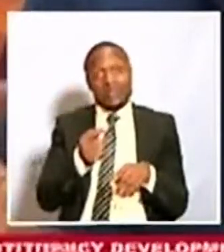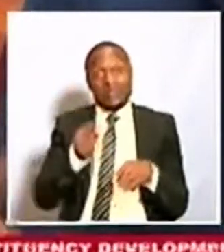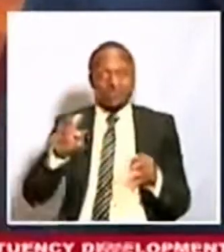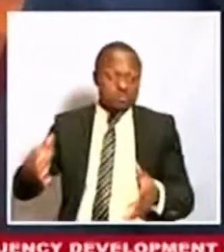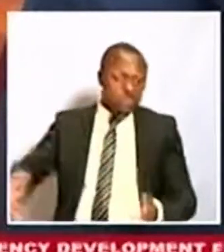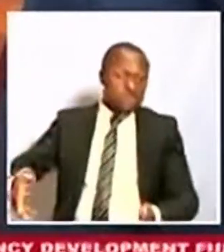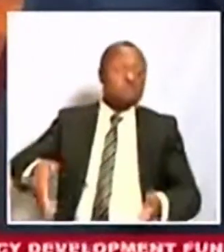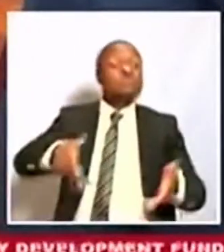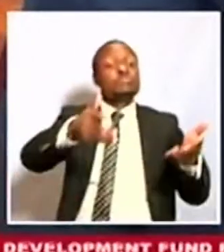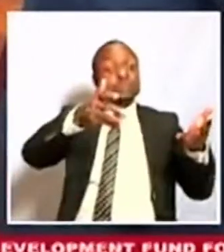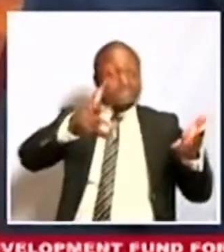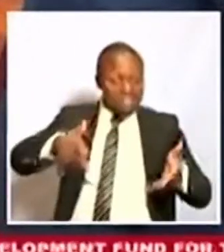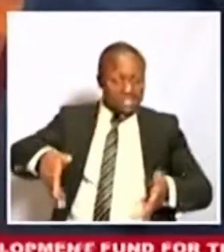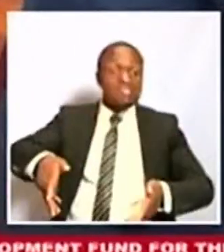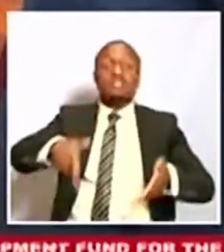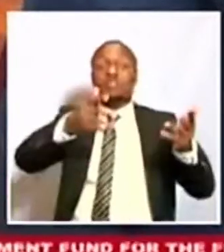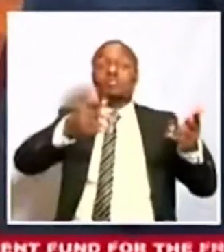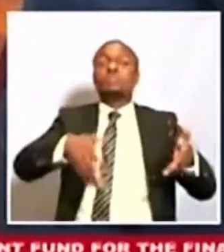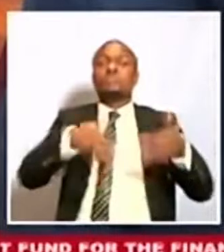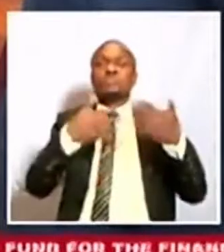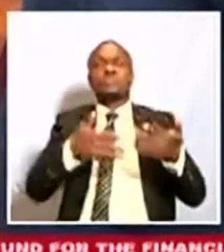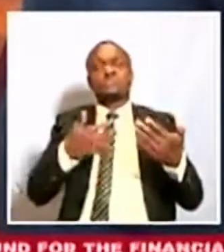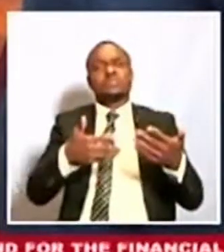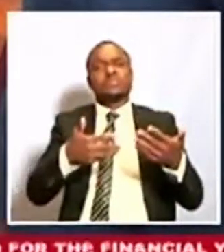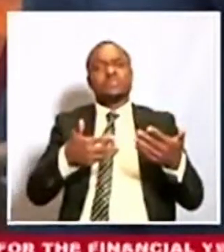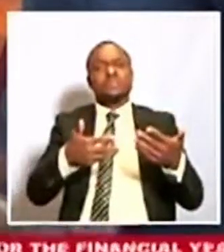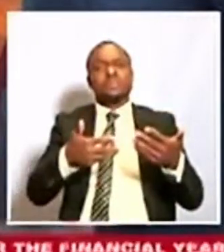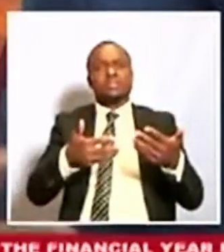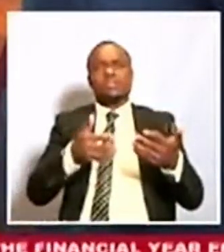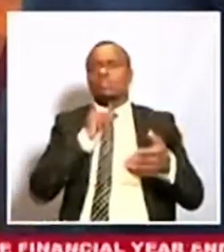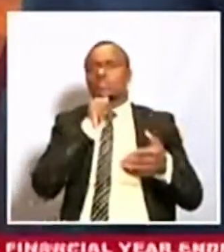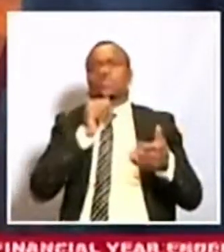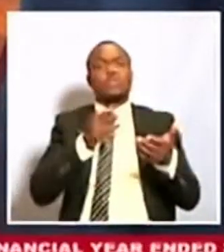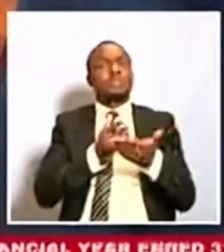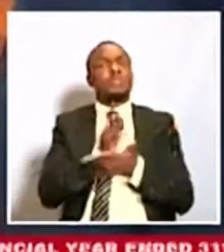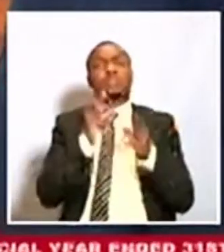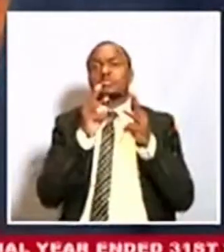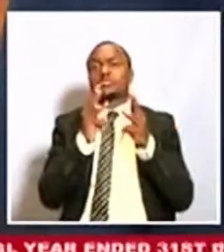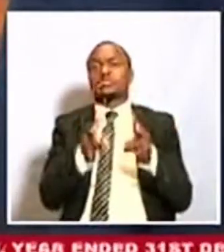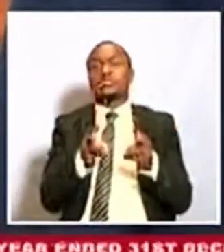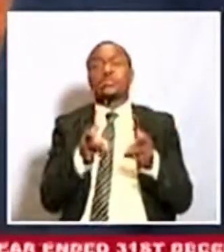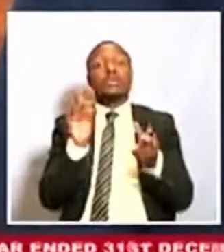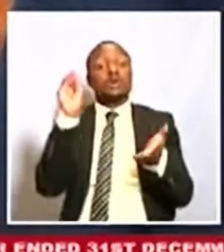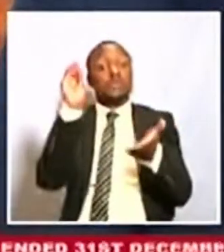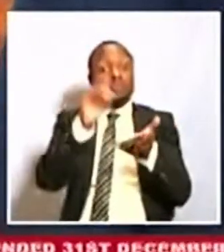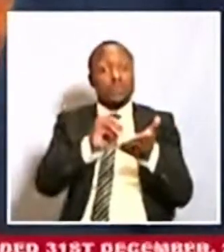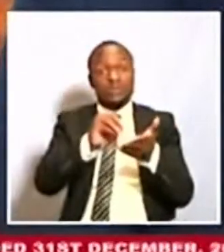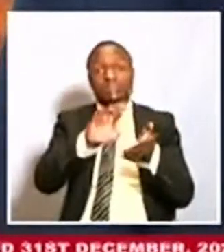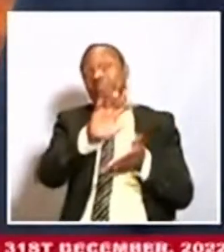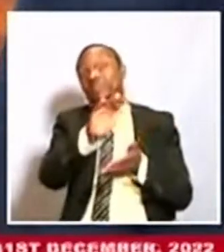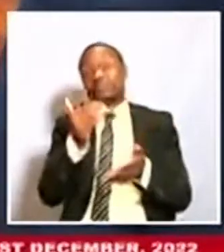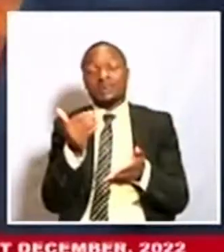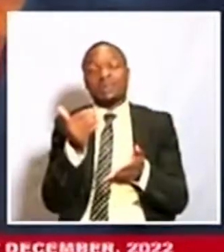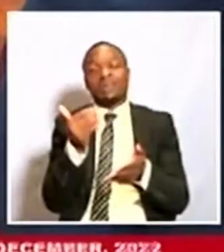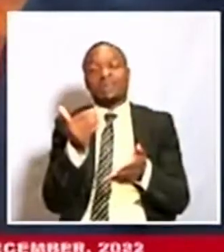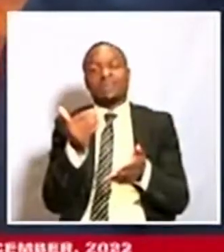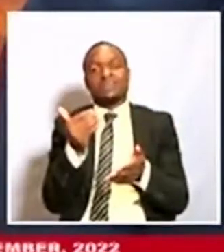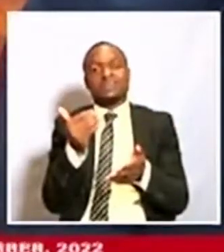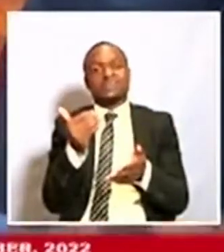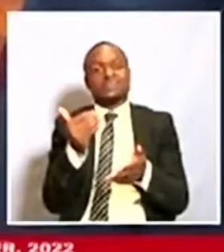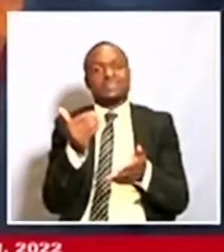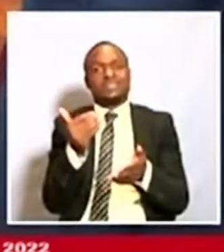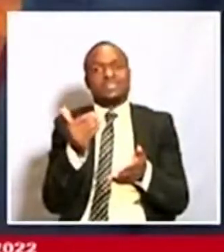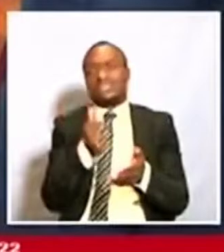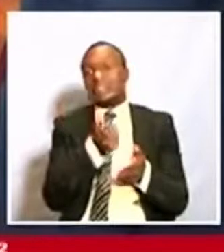the documents in a certain order. But on putting them back, it's another group which did that. And that's